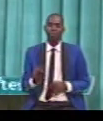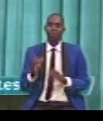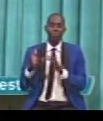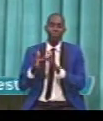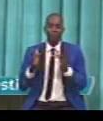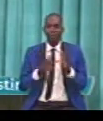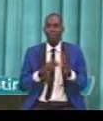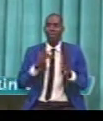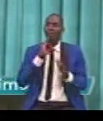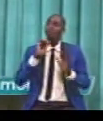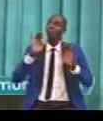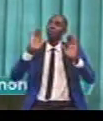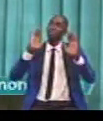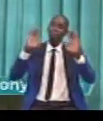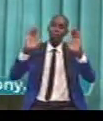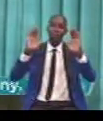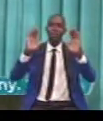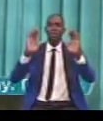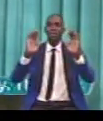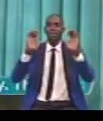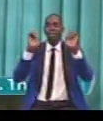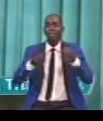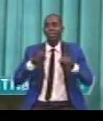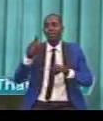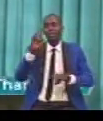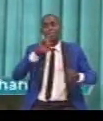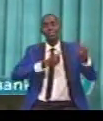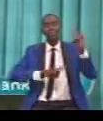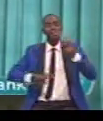Jesus is wonderful. Can I hear you shout,